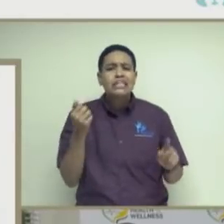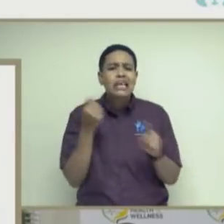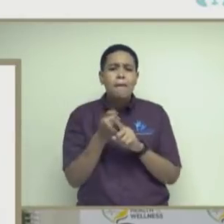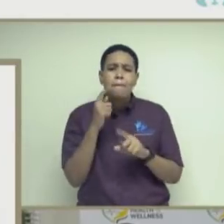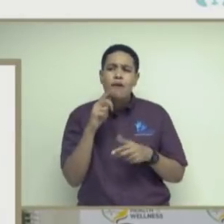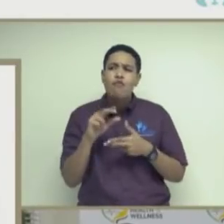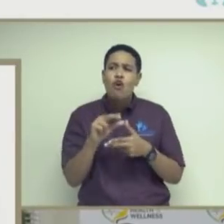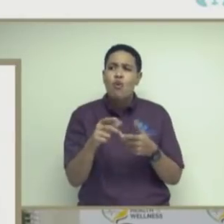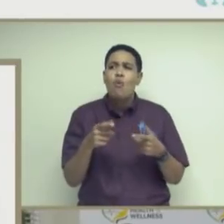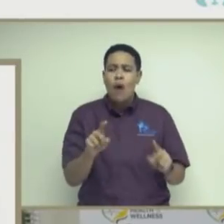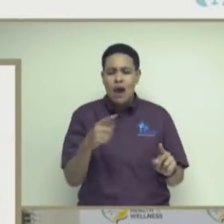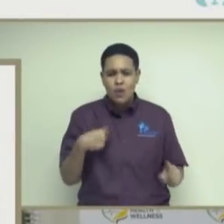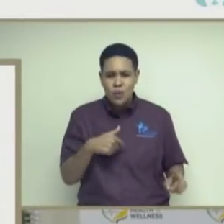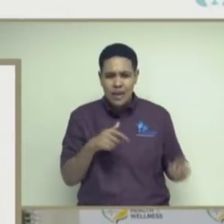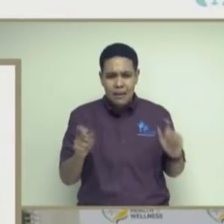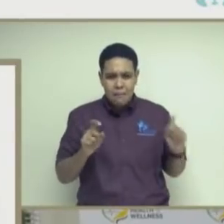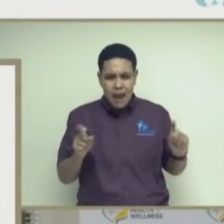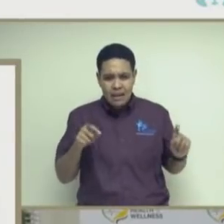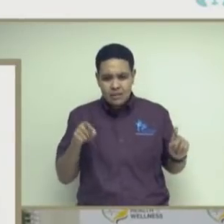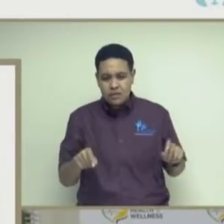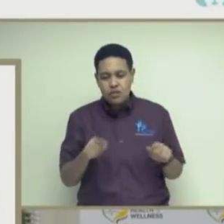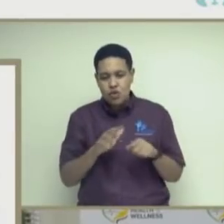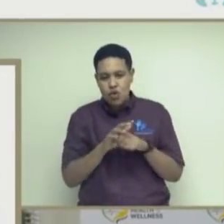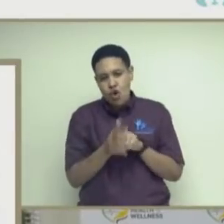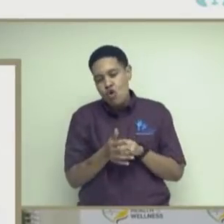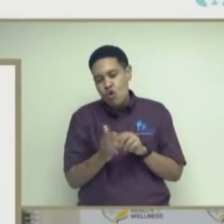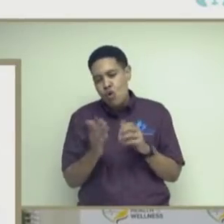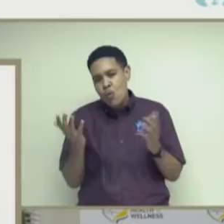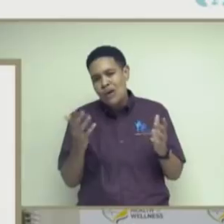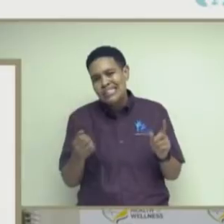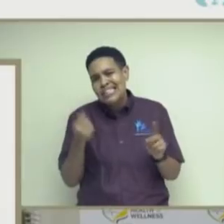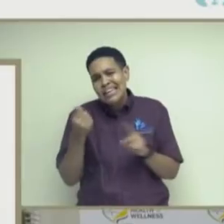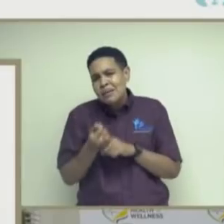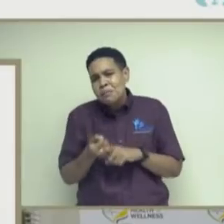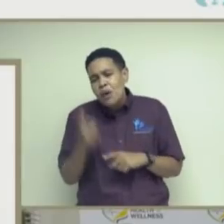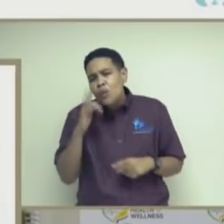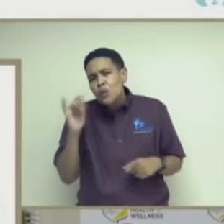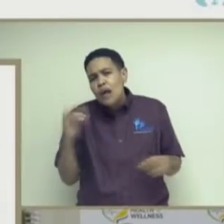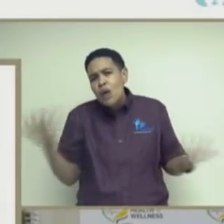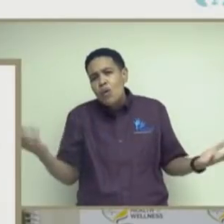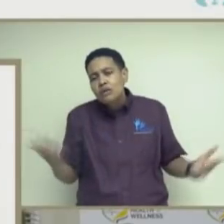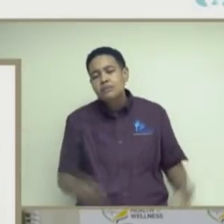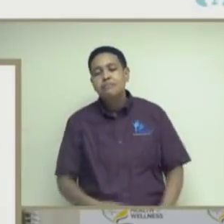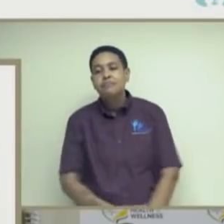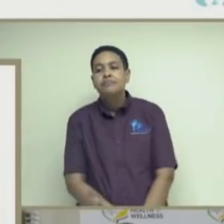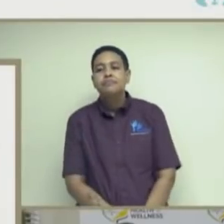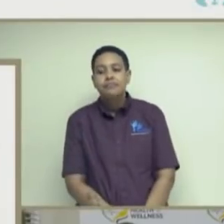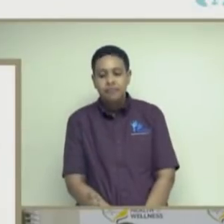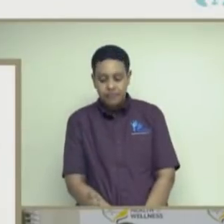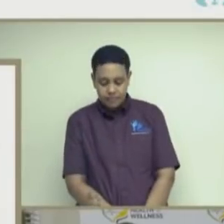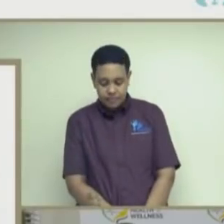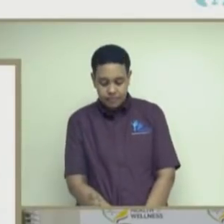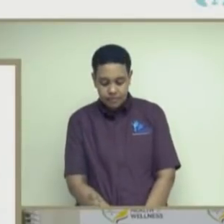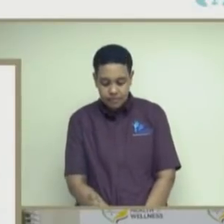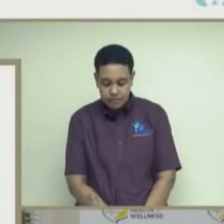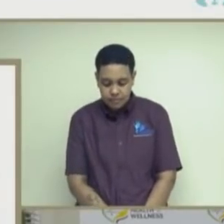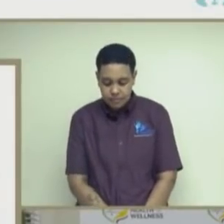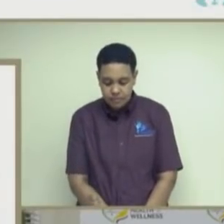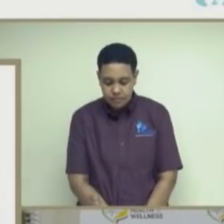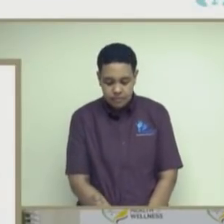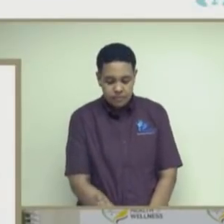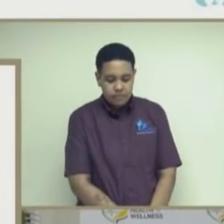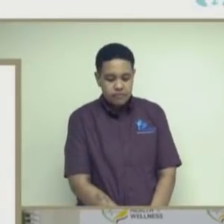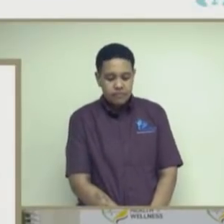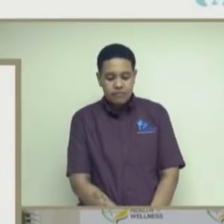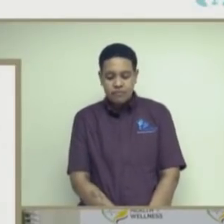hurricane while we are managing this current scenario of COVID-19. As you would